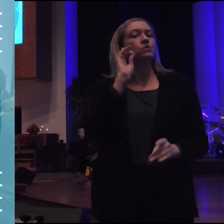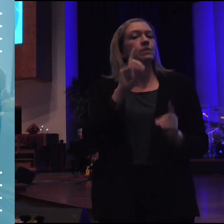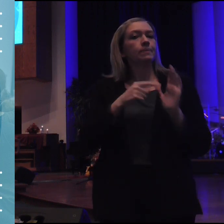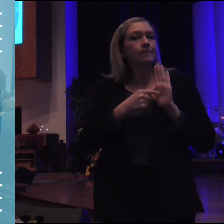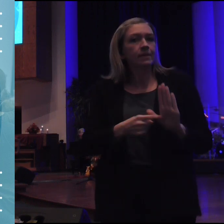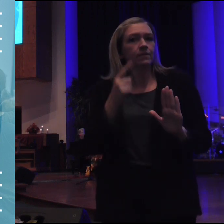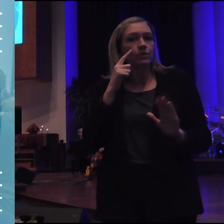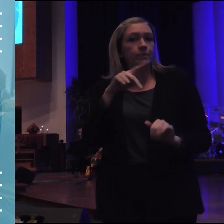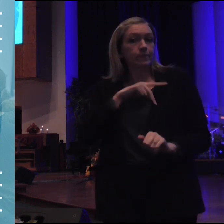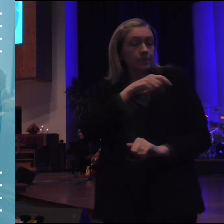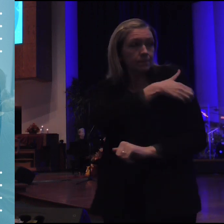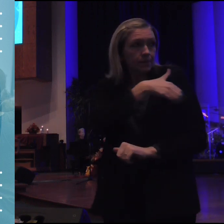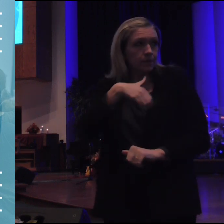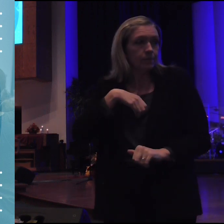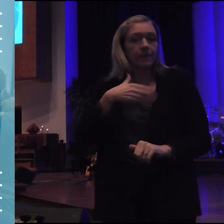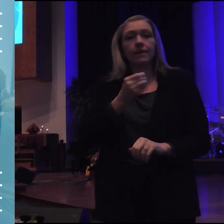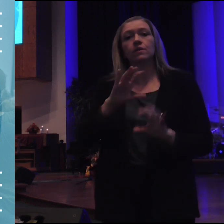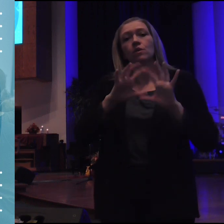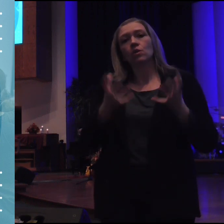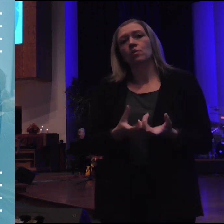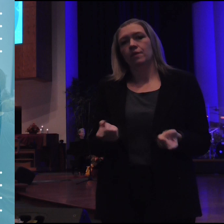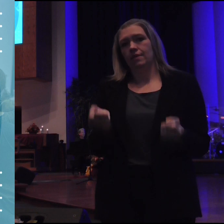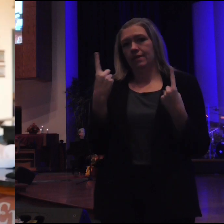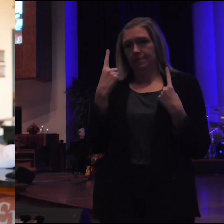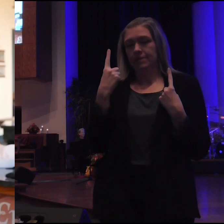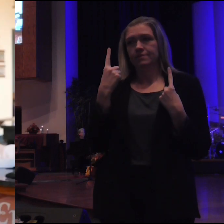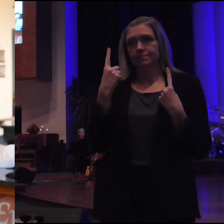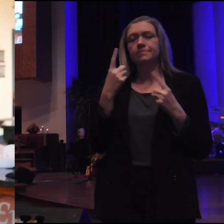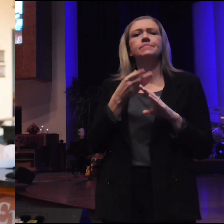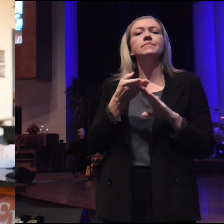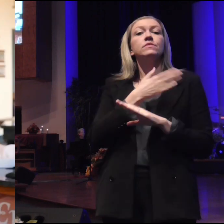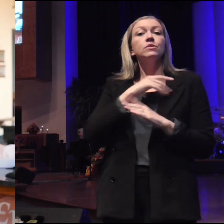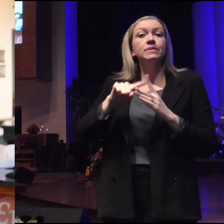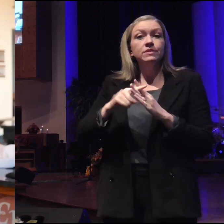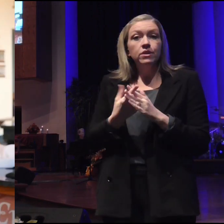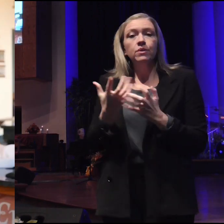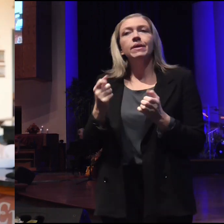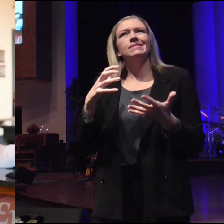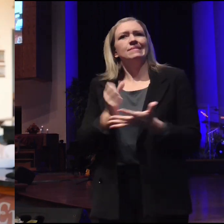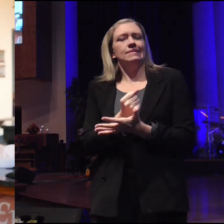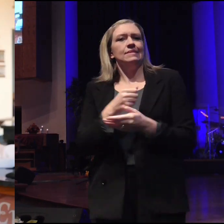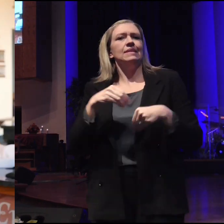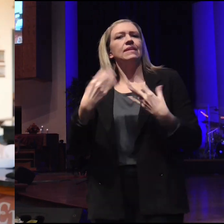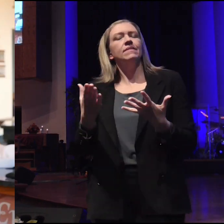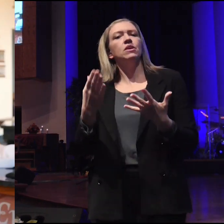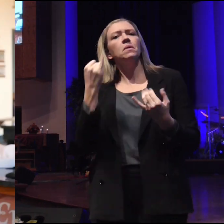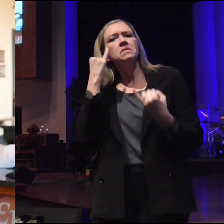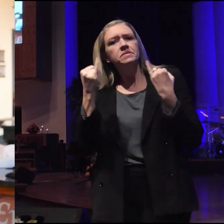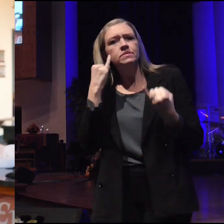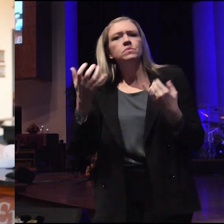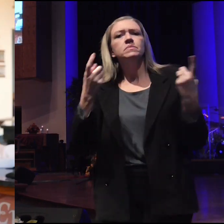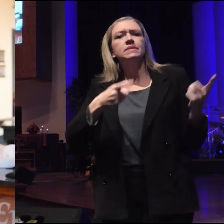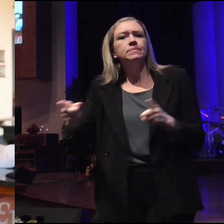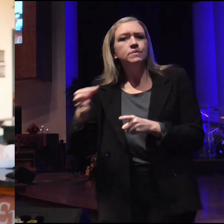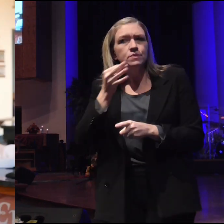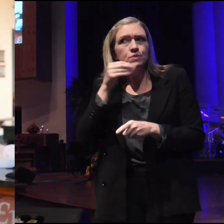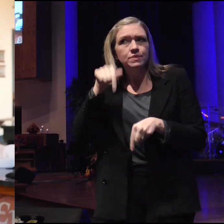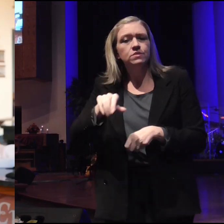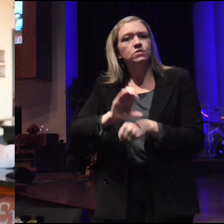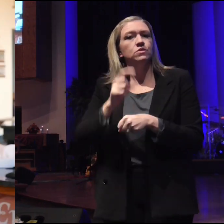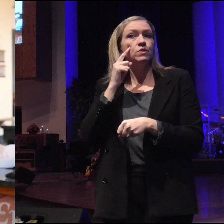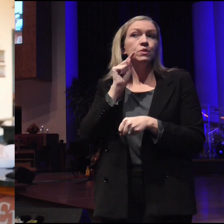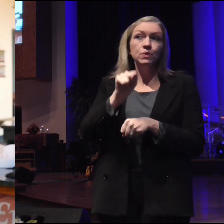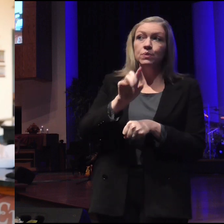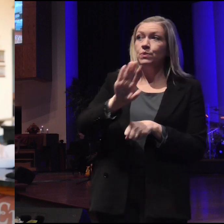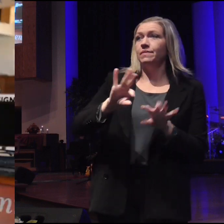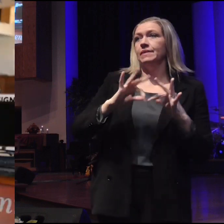for personal empowerment and global enlightenment. Before we get started, we want to give you a look at some of the things coming up at Mile High Church for you